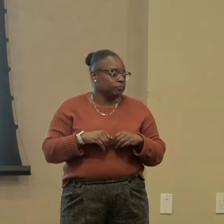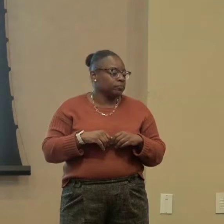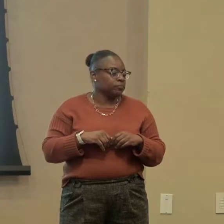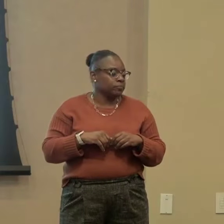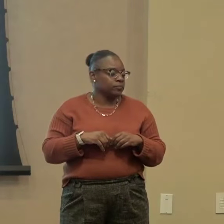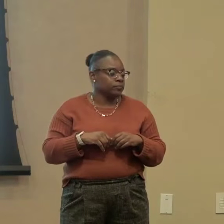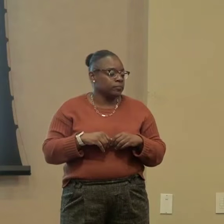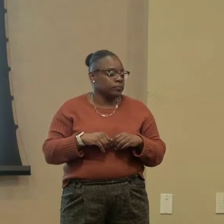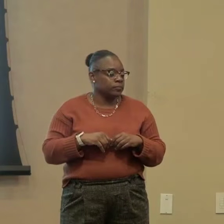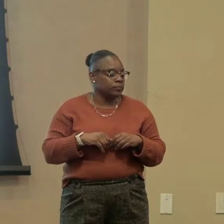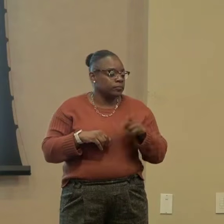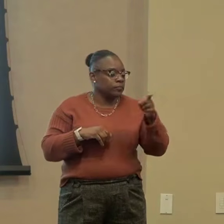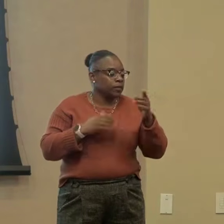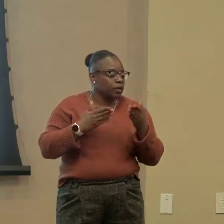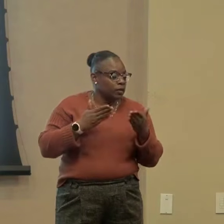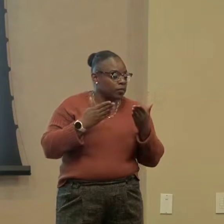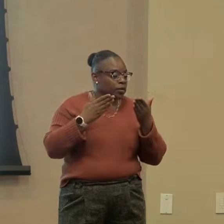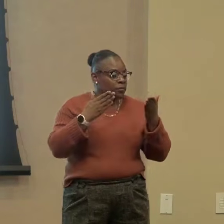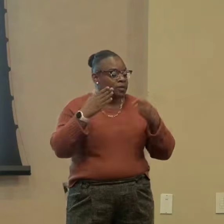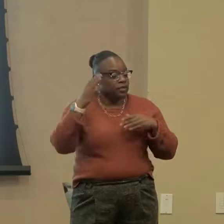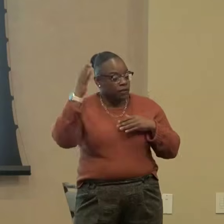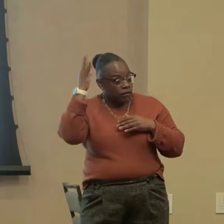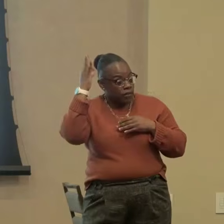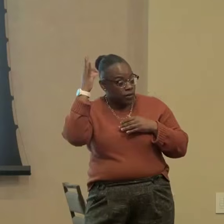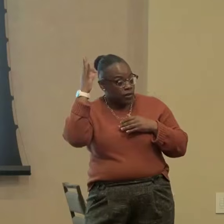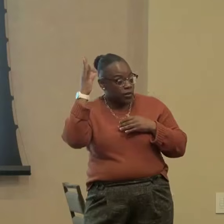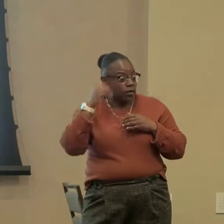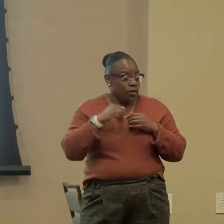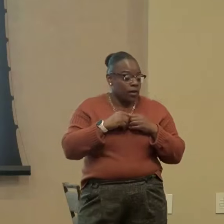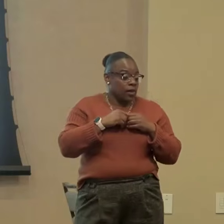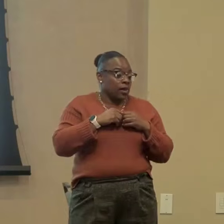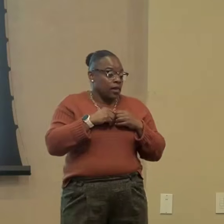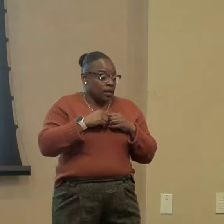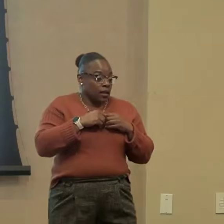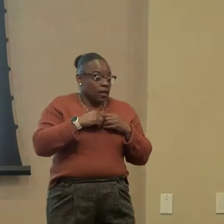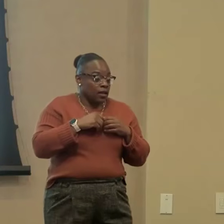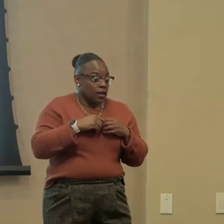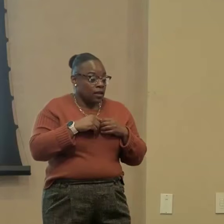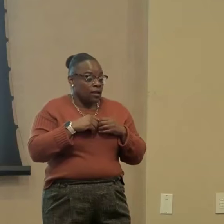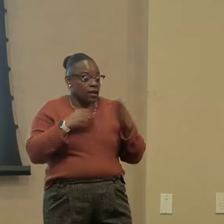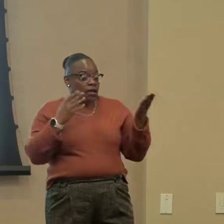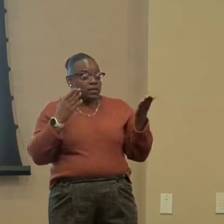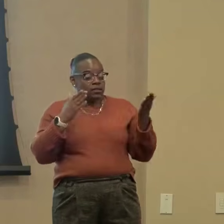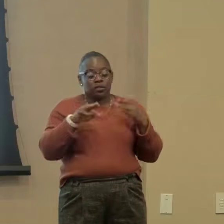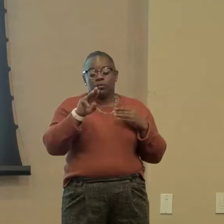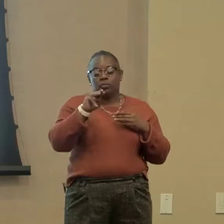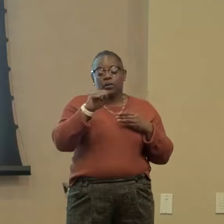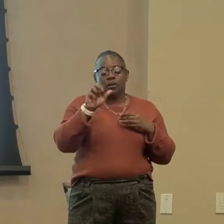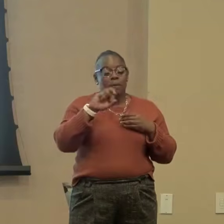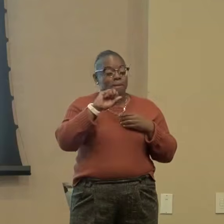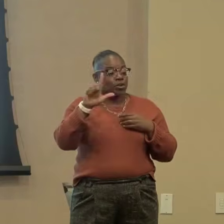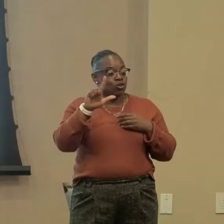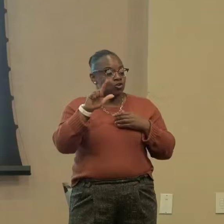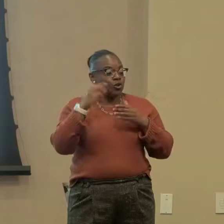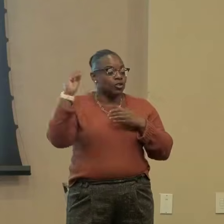Hey, so I wanted to see your recommendation for hair. So I don't know if people are going to put mineral sunscreen on their scalp,